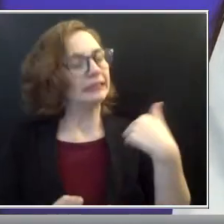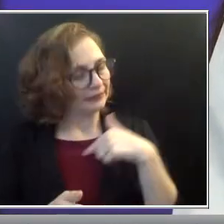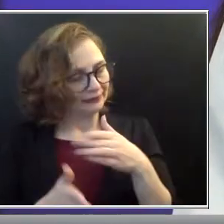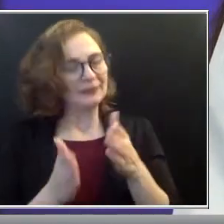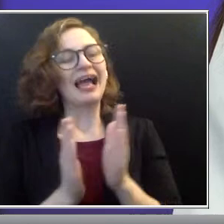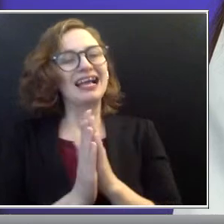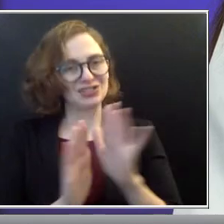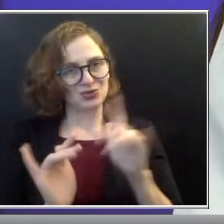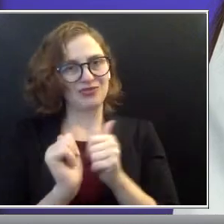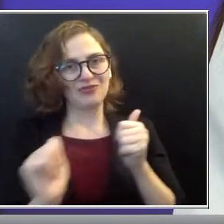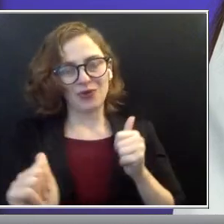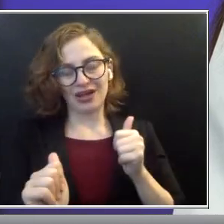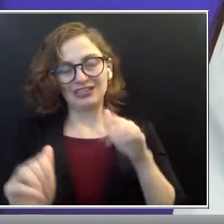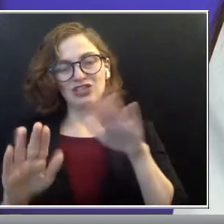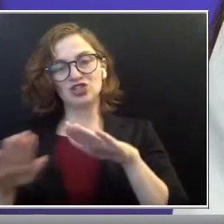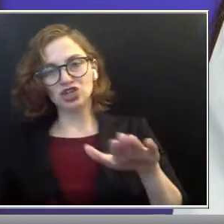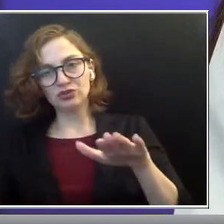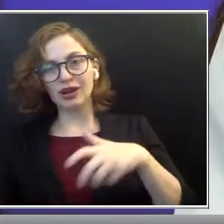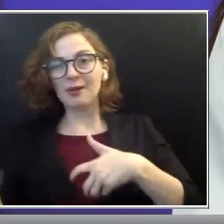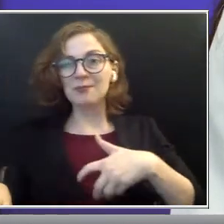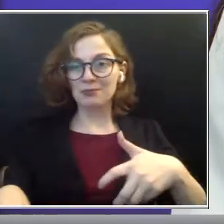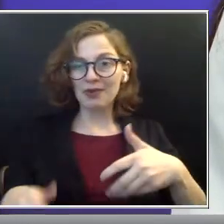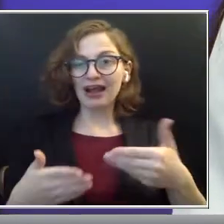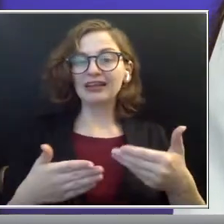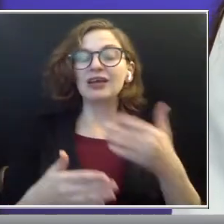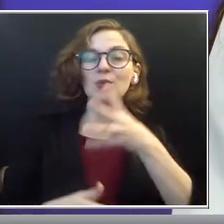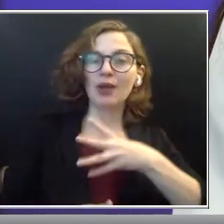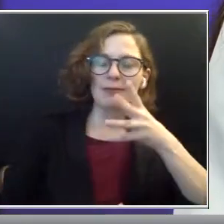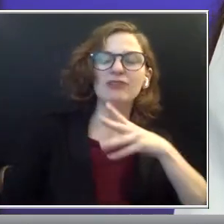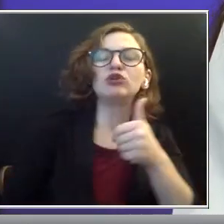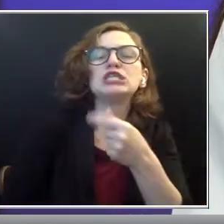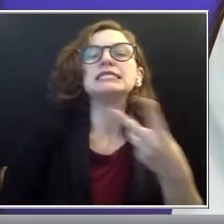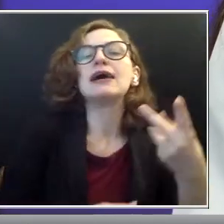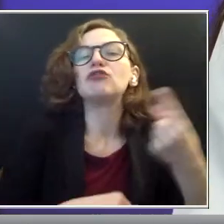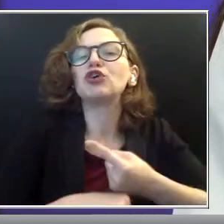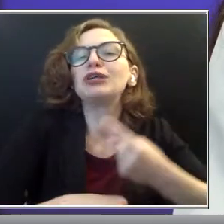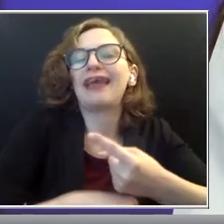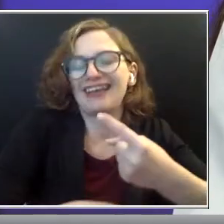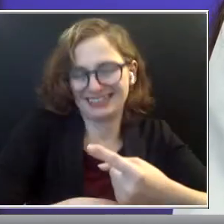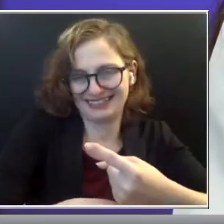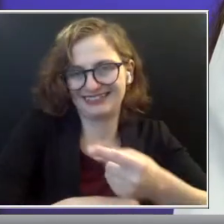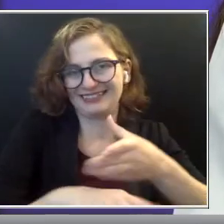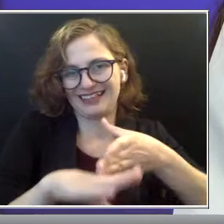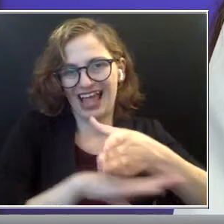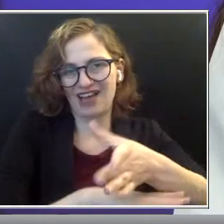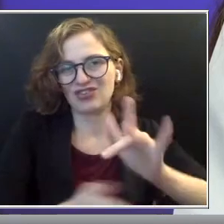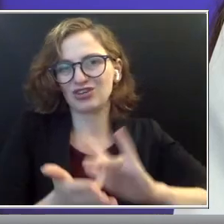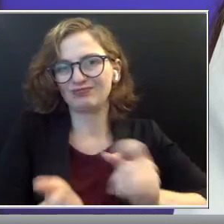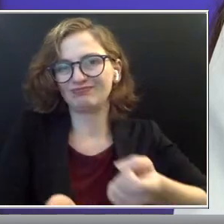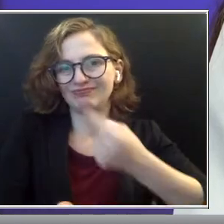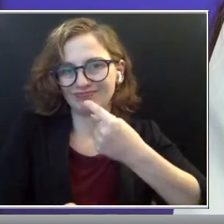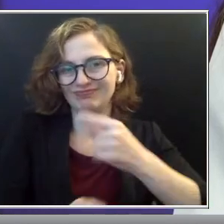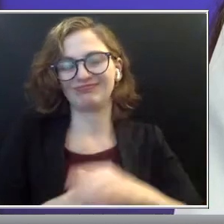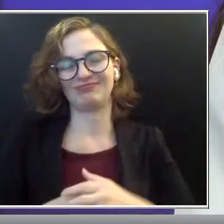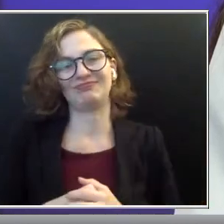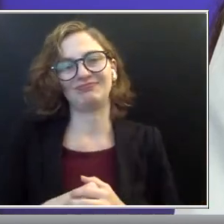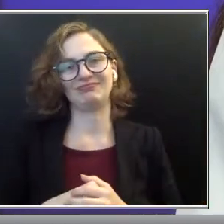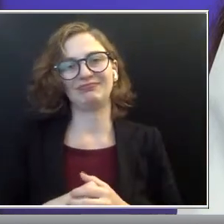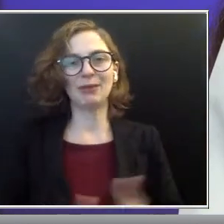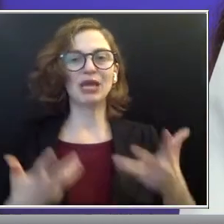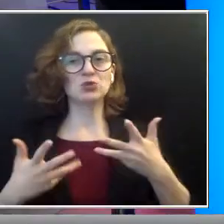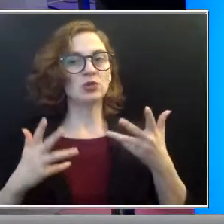days after receiving the radioactive iodine pill, because we don't want those individuals to get exposure to the radioactive